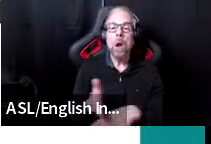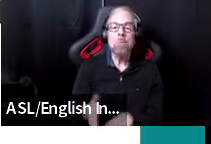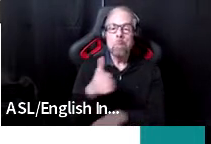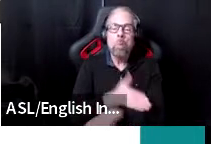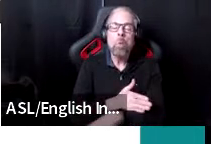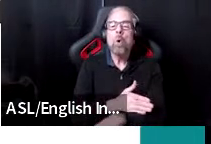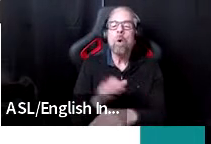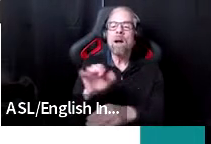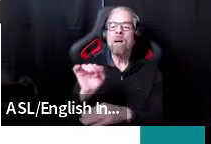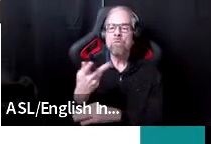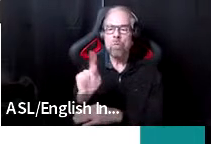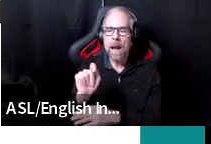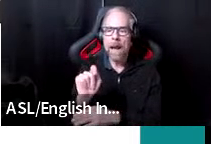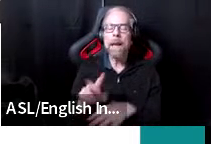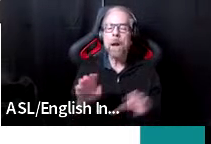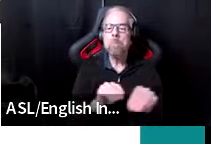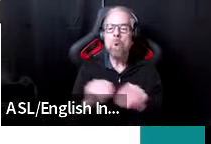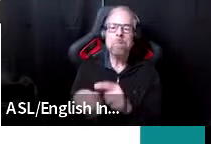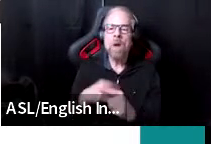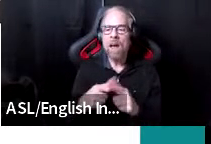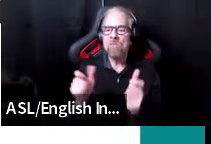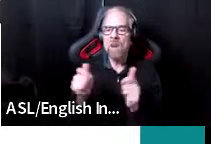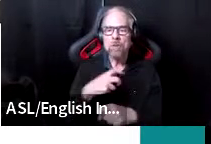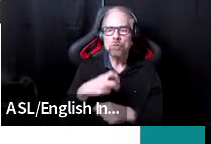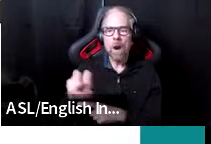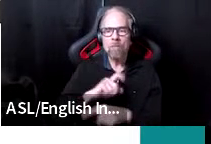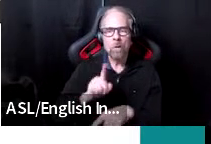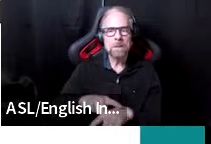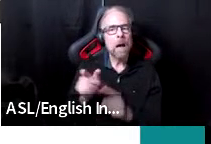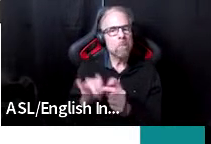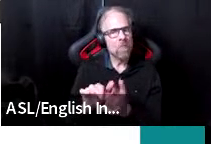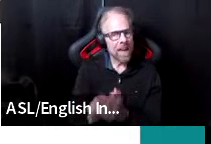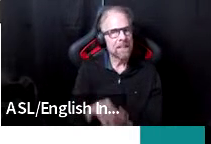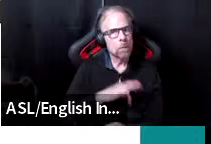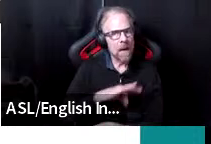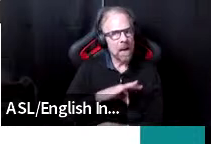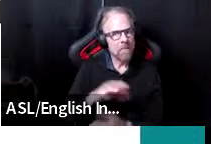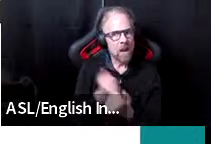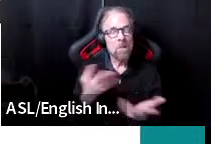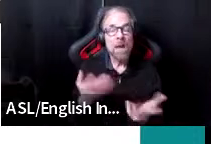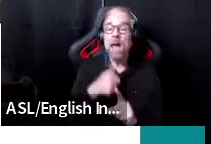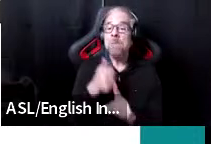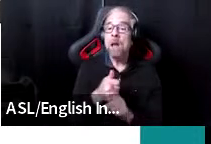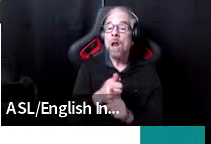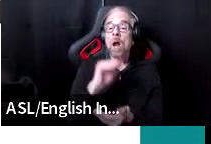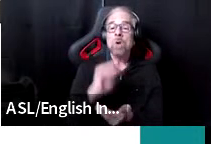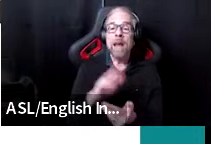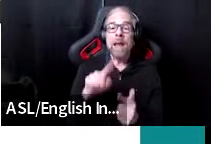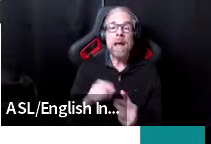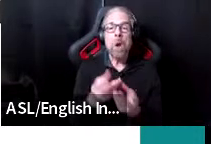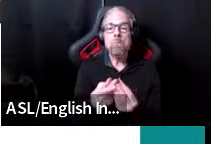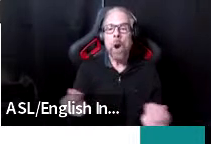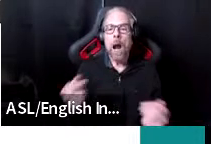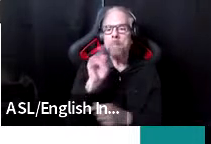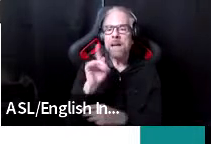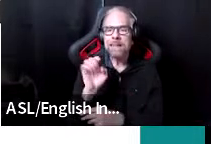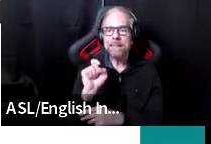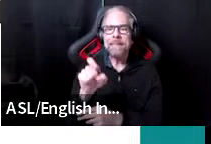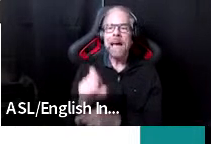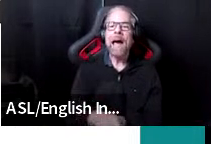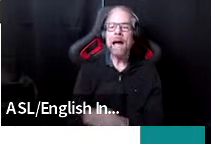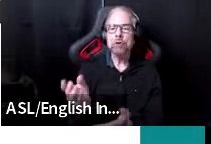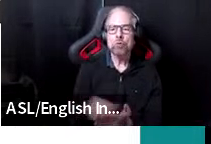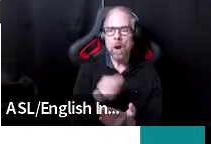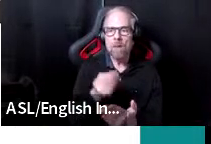travel times, which improves economic opportunities for everyone. Impacts include a reduction in property tax revenue due to the displacement